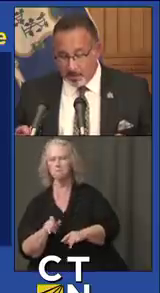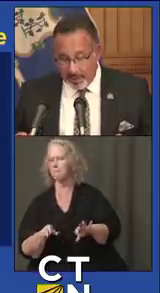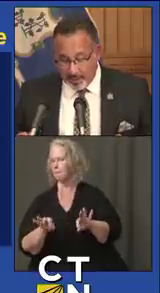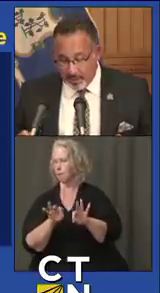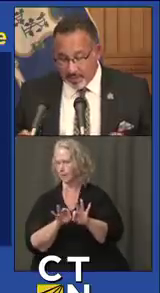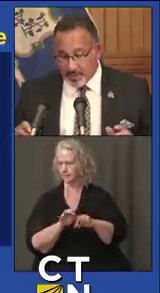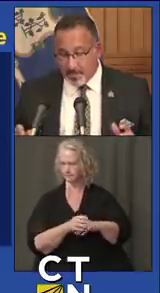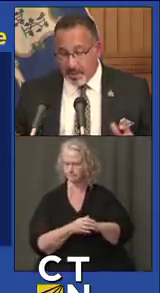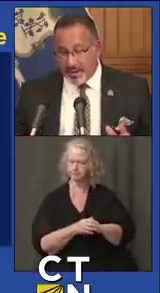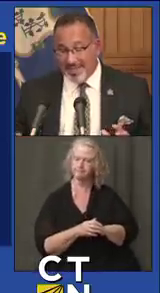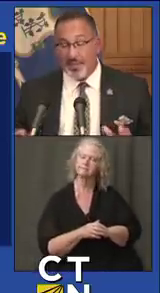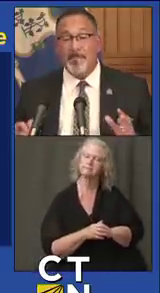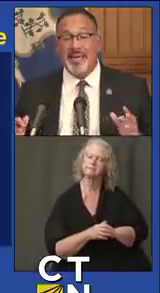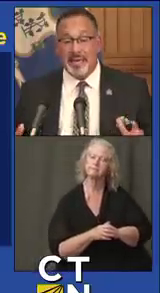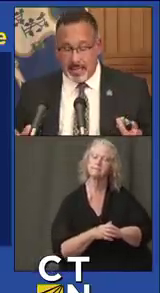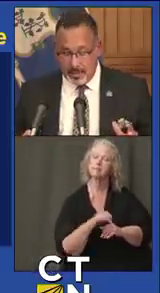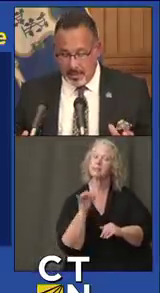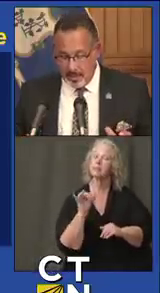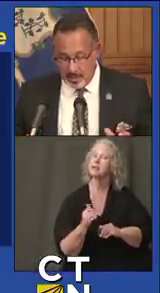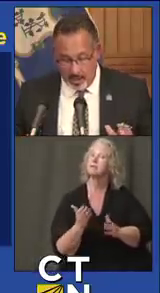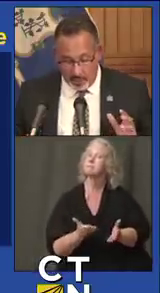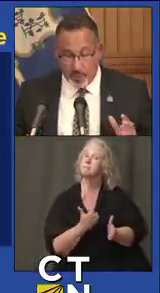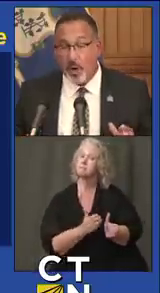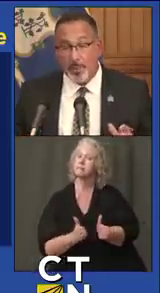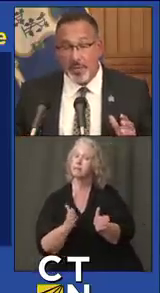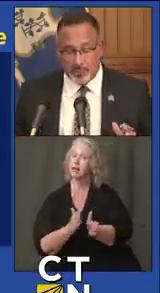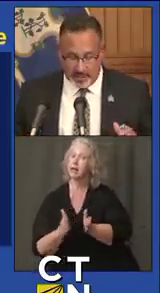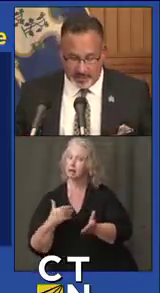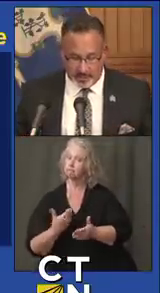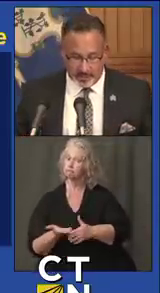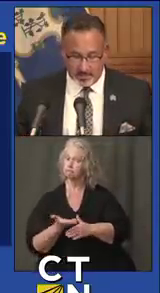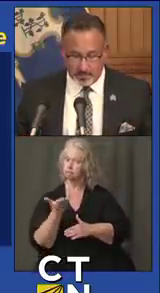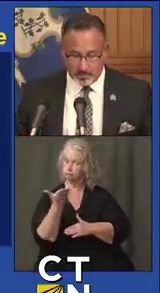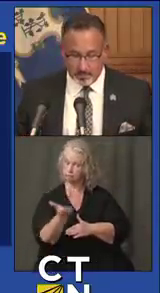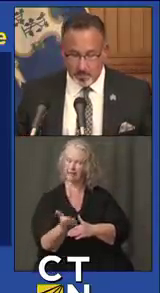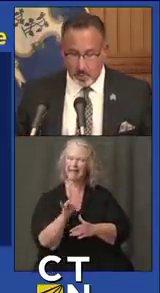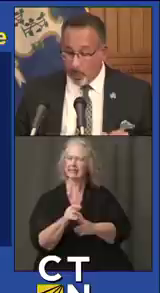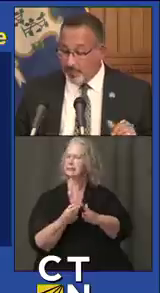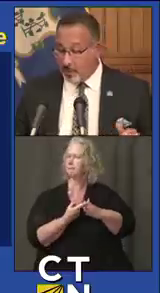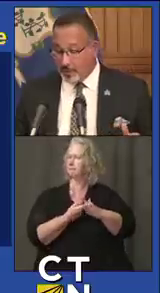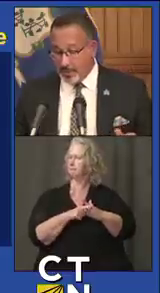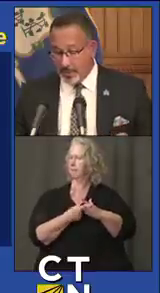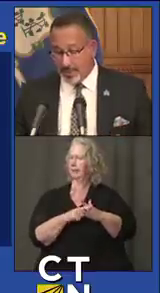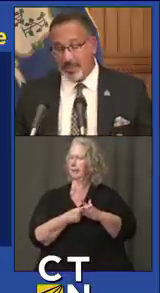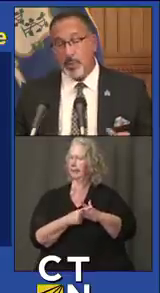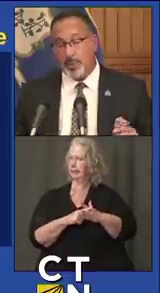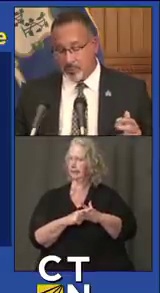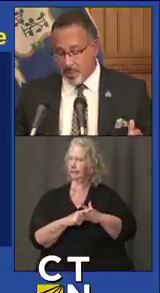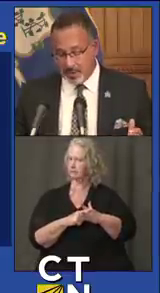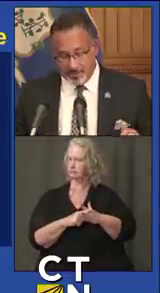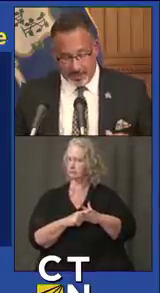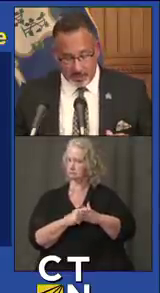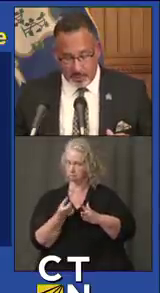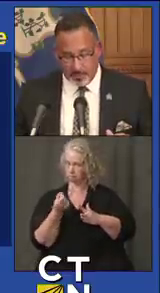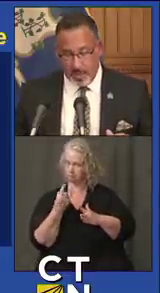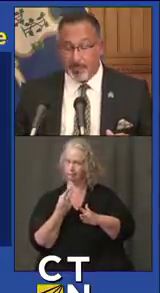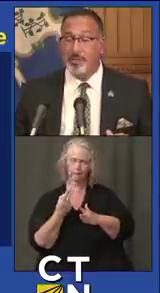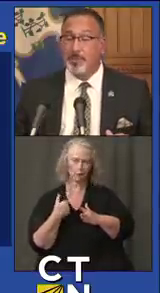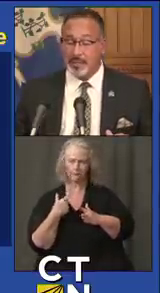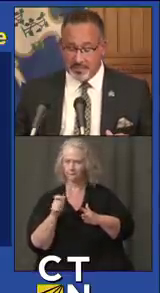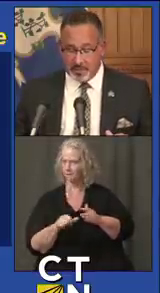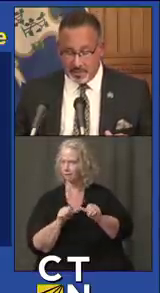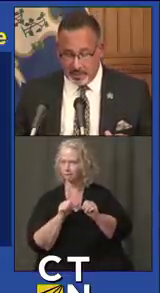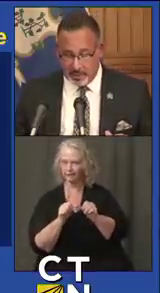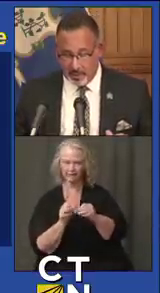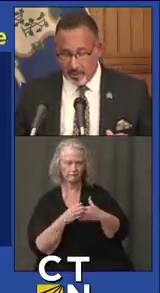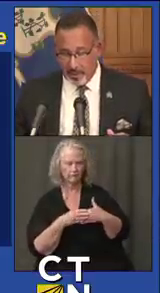This plan is submitted as the beginning of our reopening process. What we've learned is that we must remain flexible and